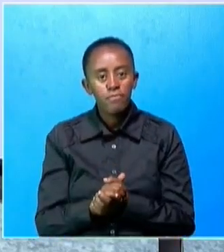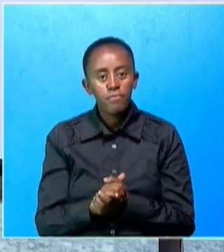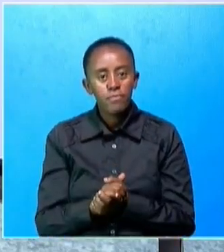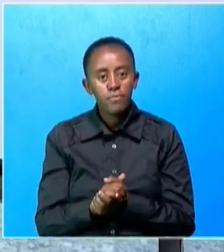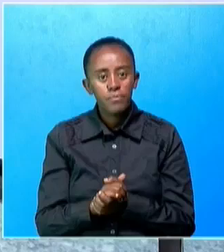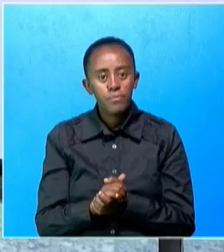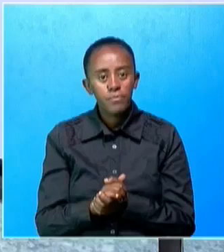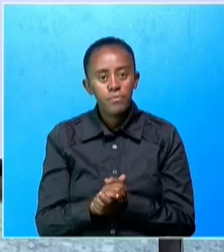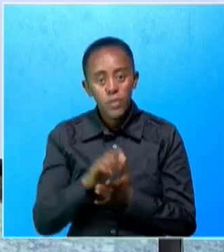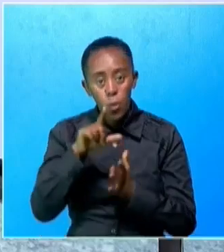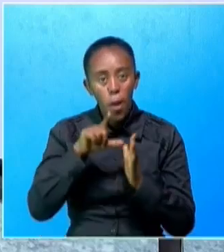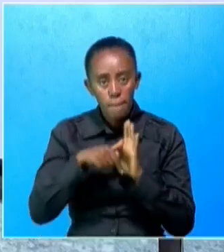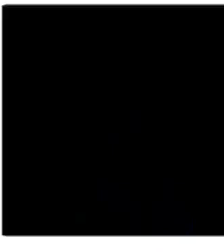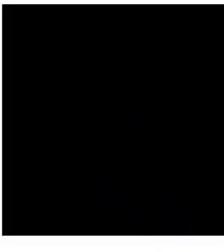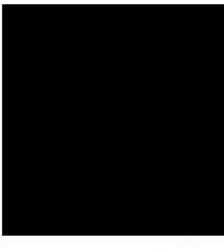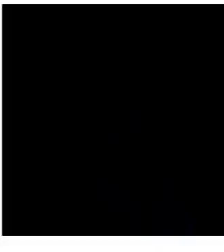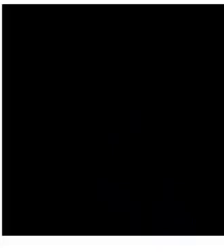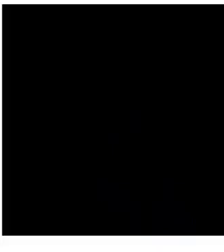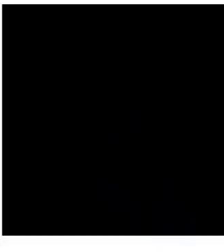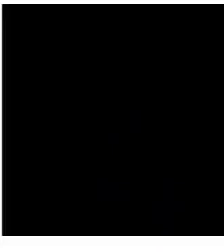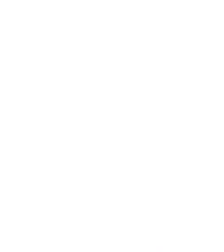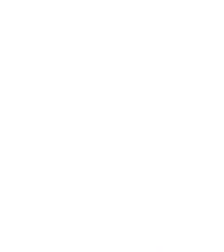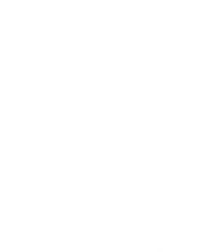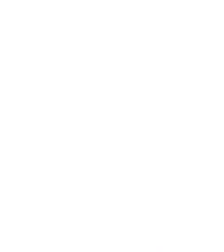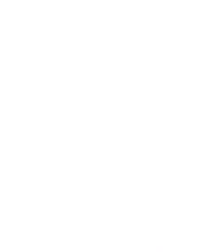me give you that 1 minute.